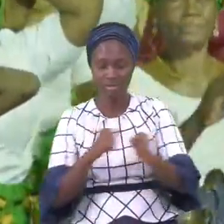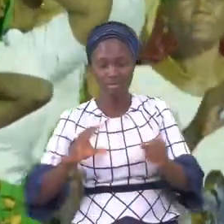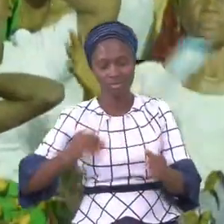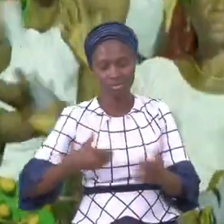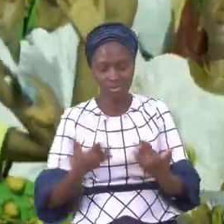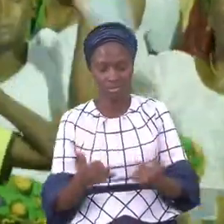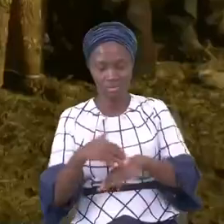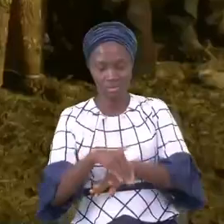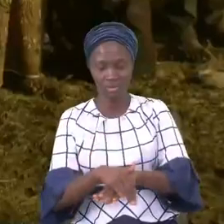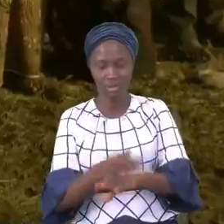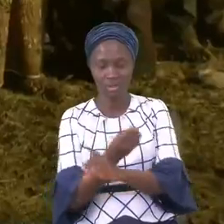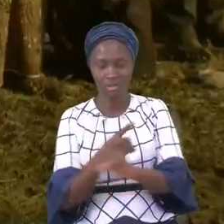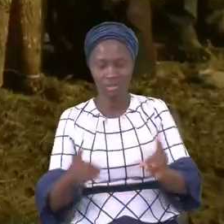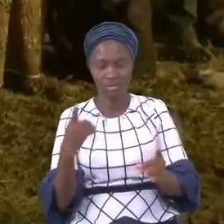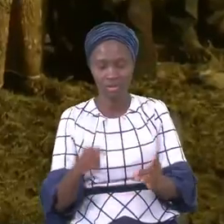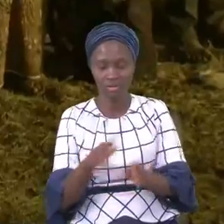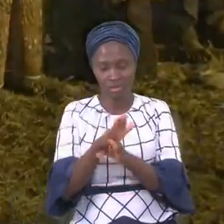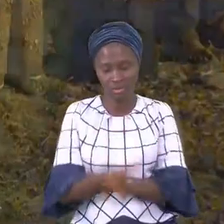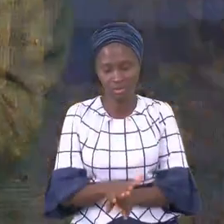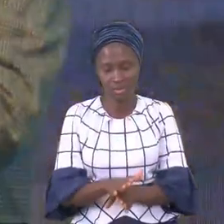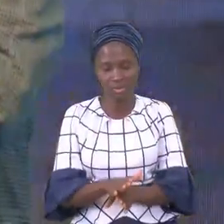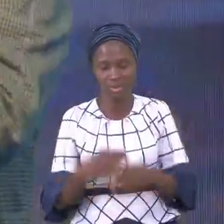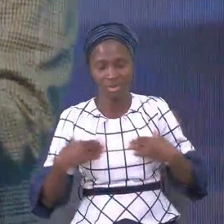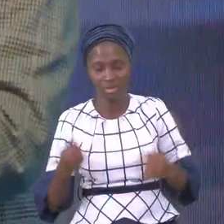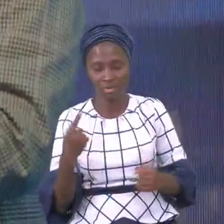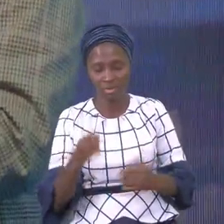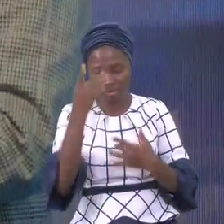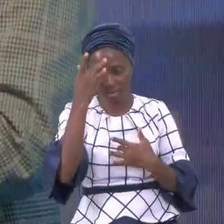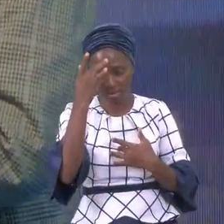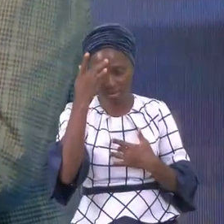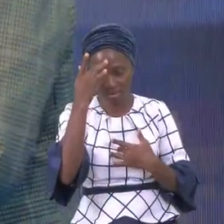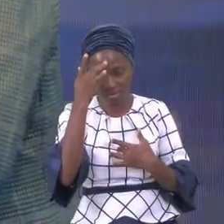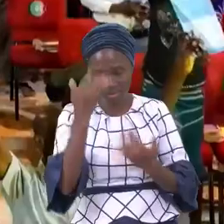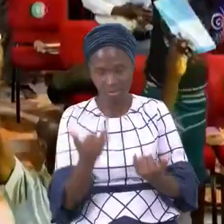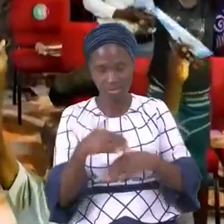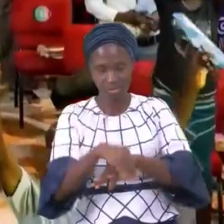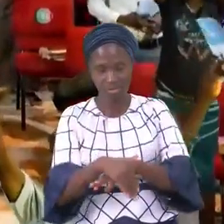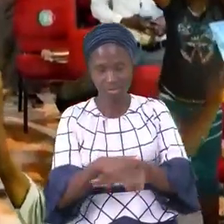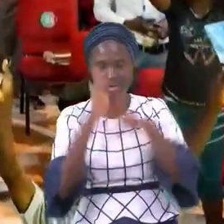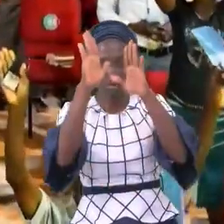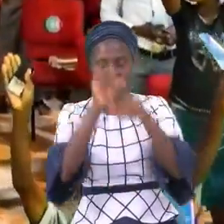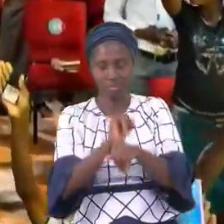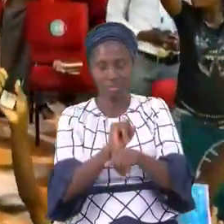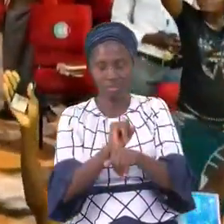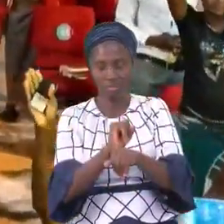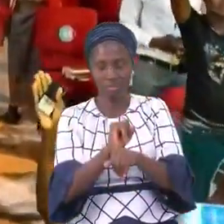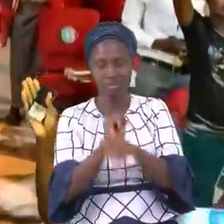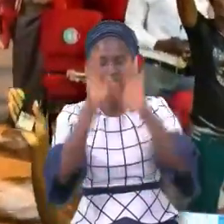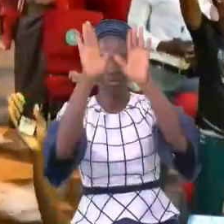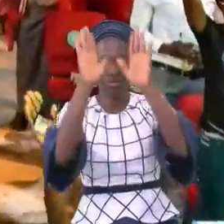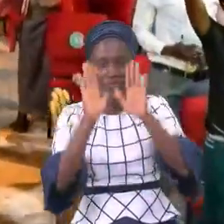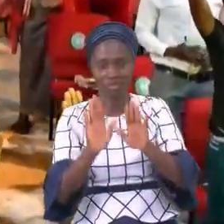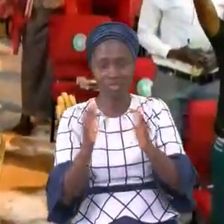sick tonight. Miracles, signs, and wonders everywhere tonight. Thank you, Lord, for the